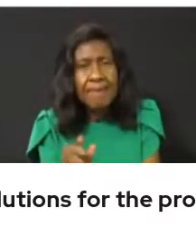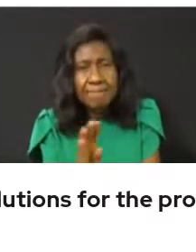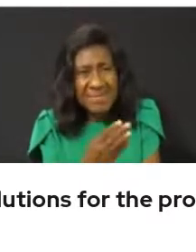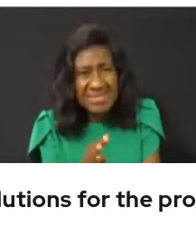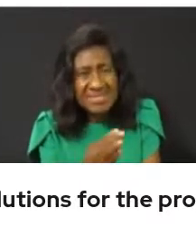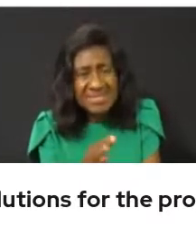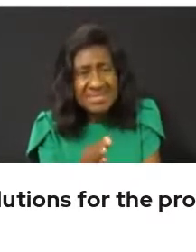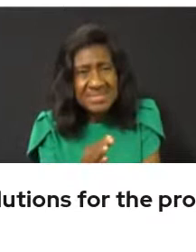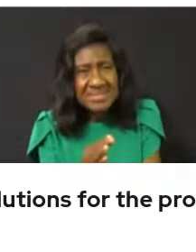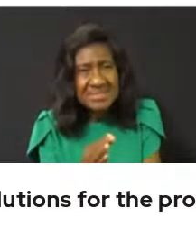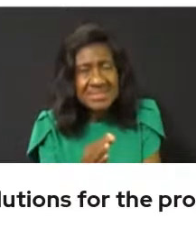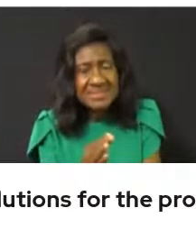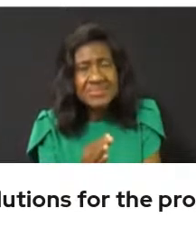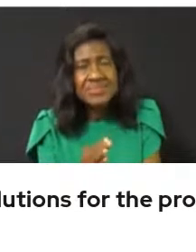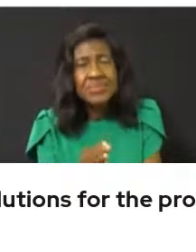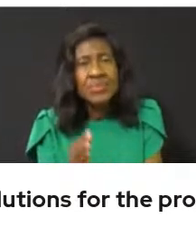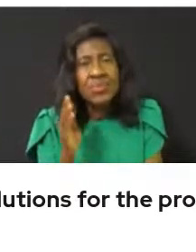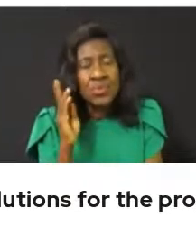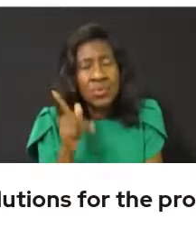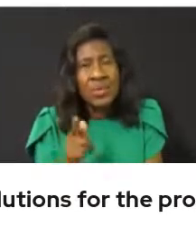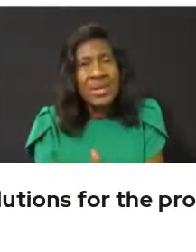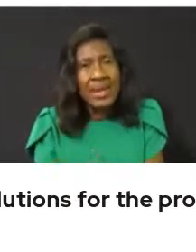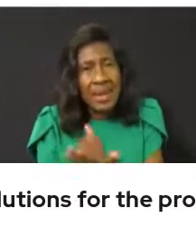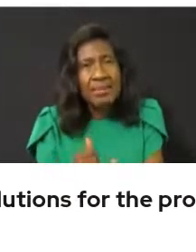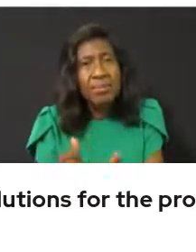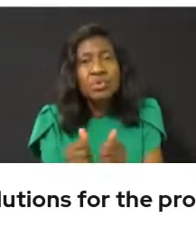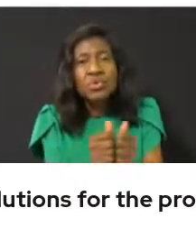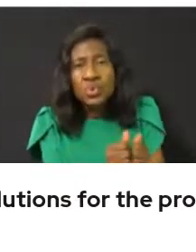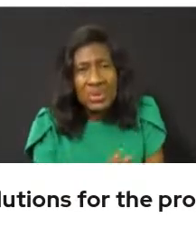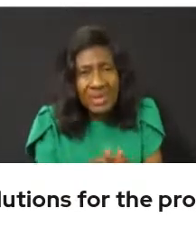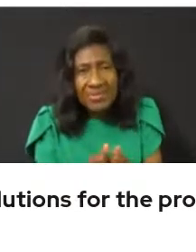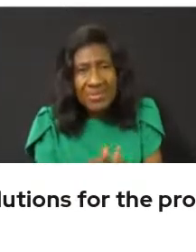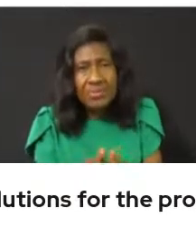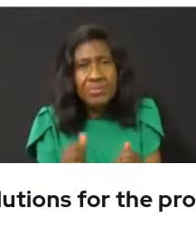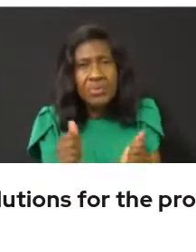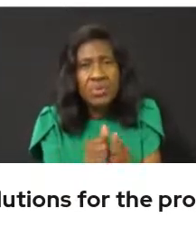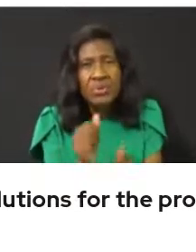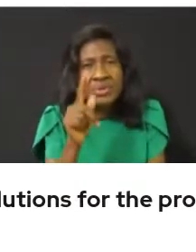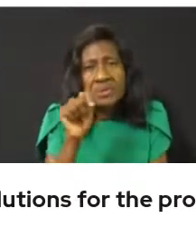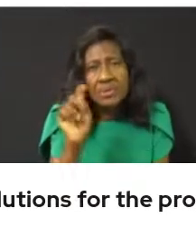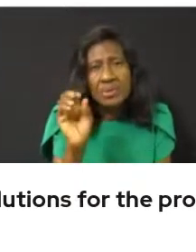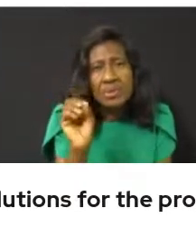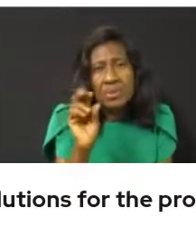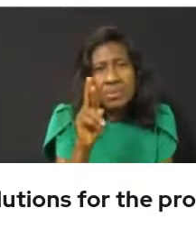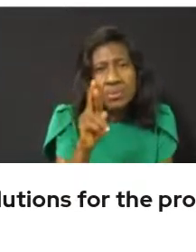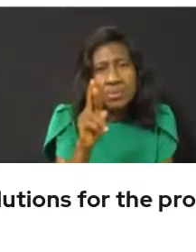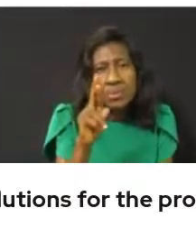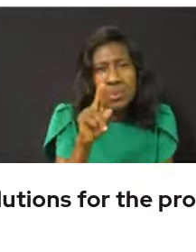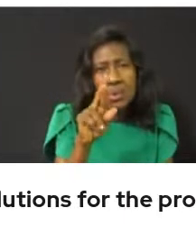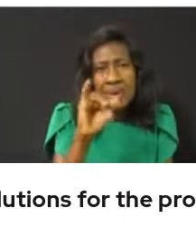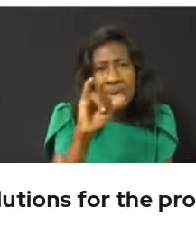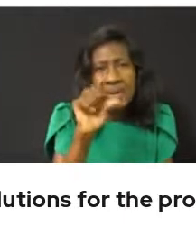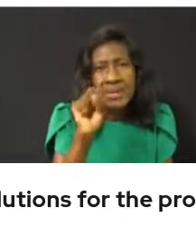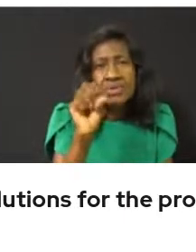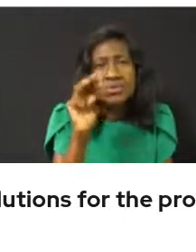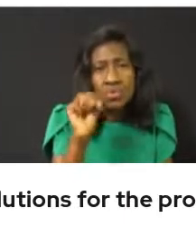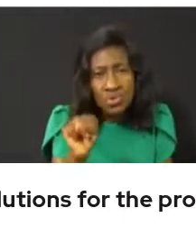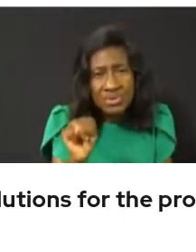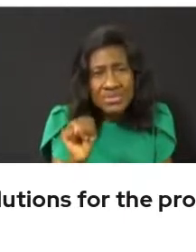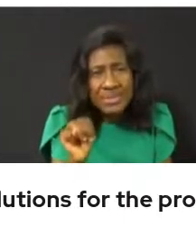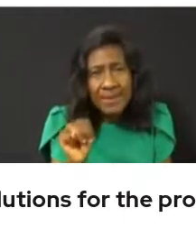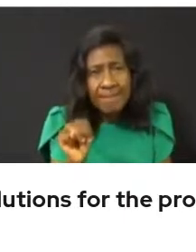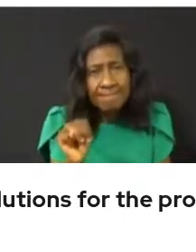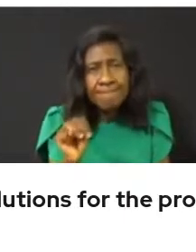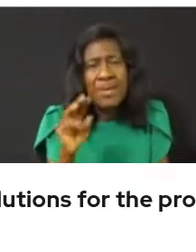help us make this magic happen. We are engaging with tourism, our tourism stakeholders. So some of